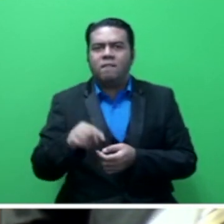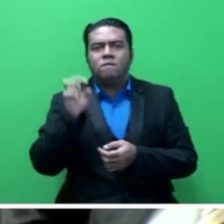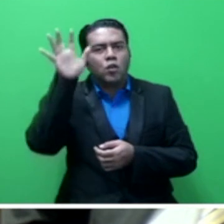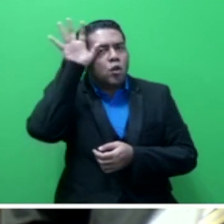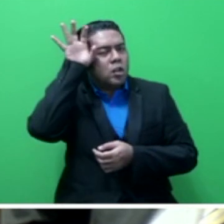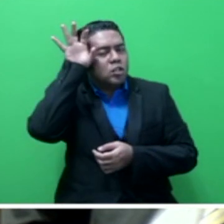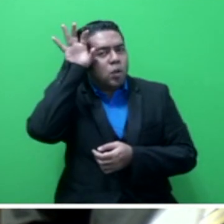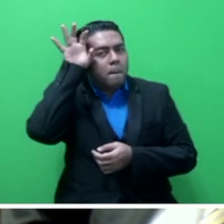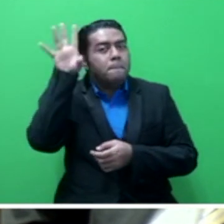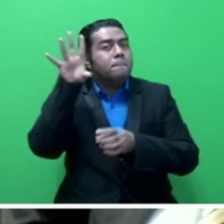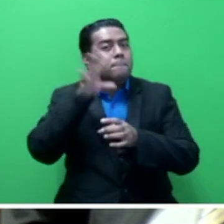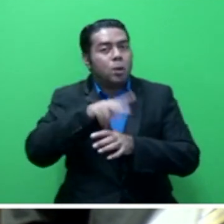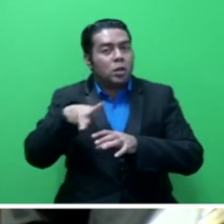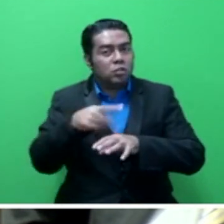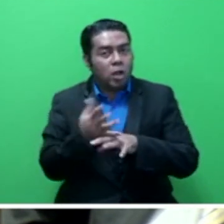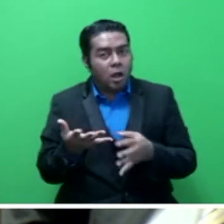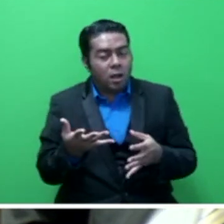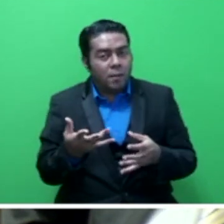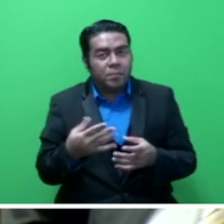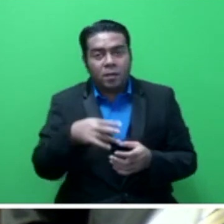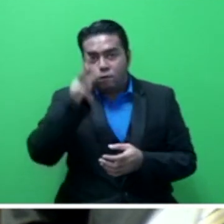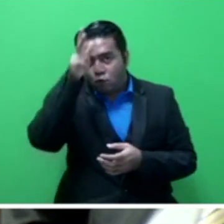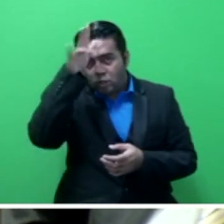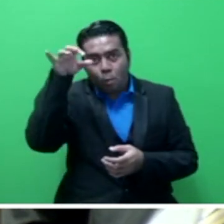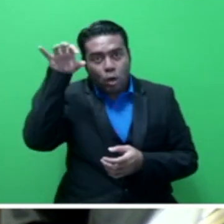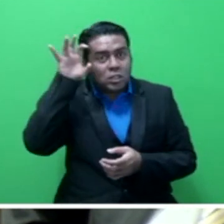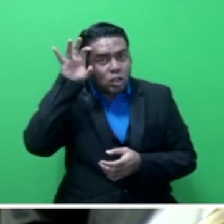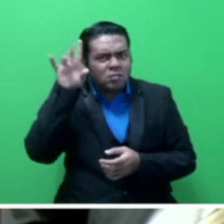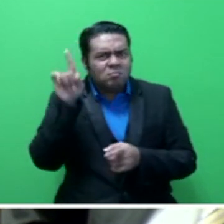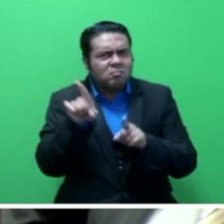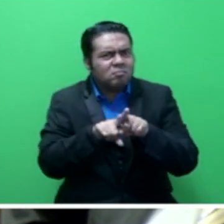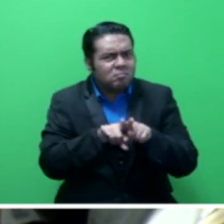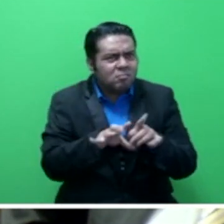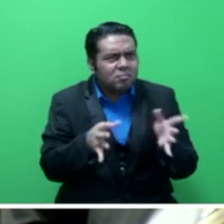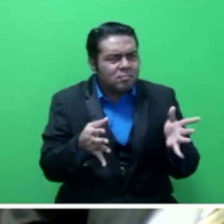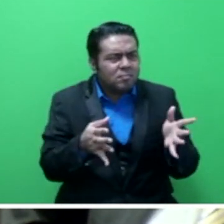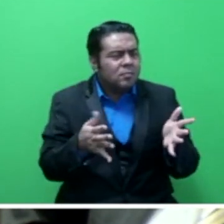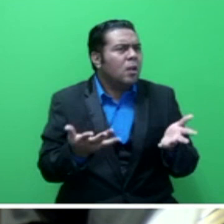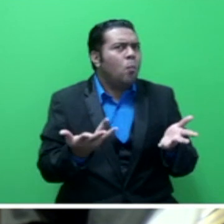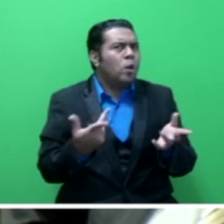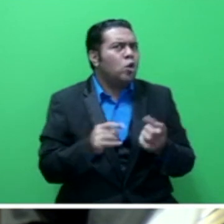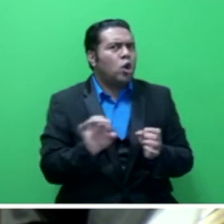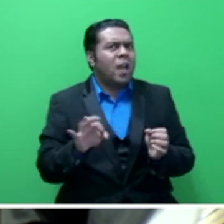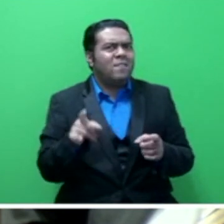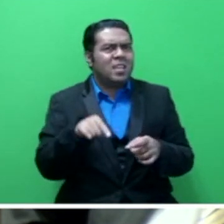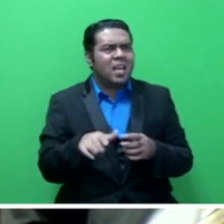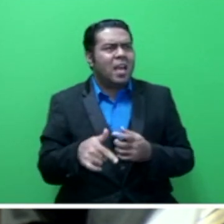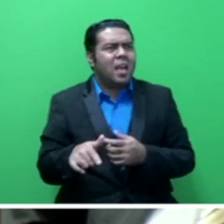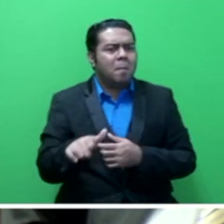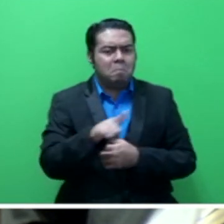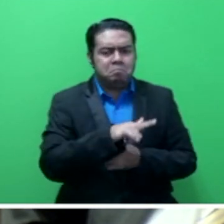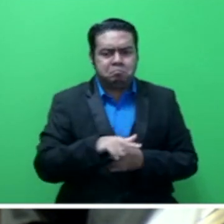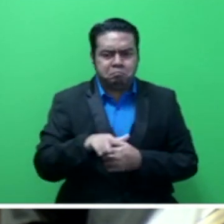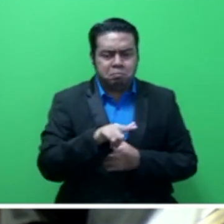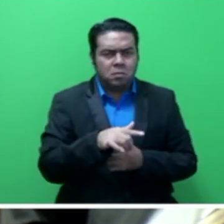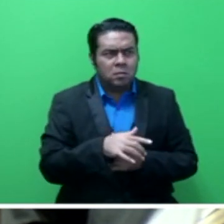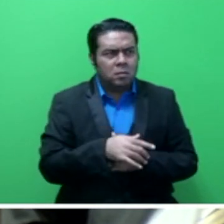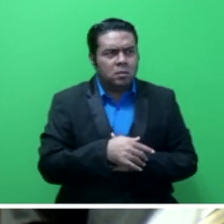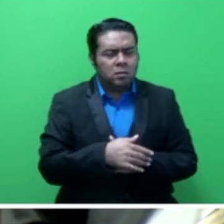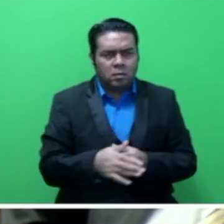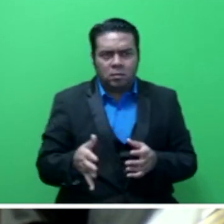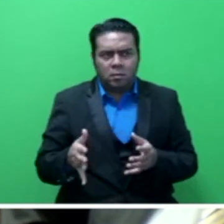knew, given our population, if we had followed what they had suggested by not having a layered approach, then